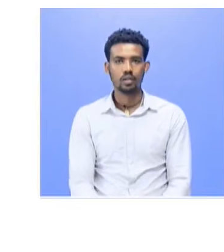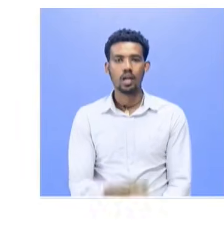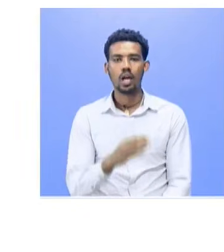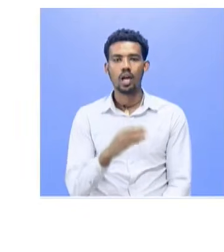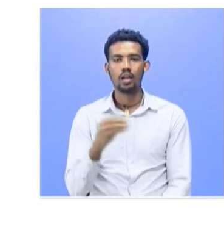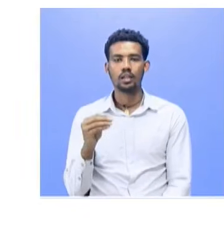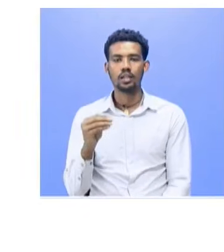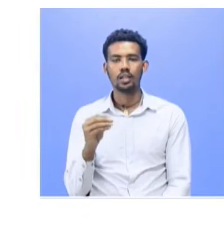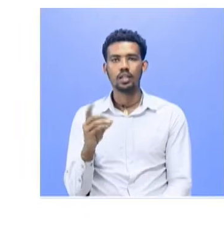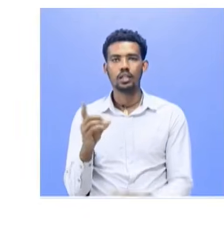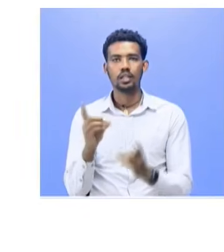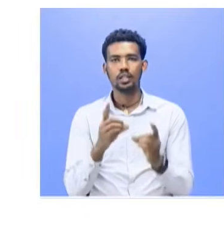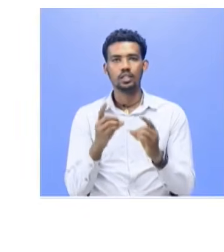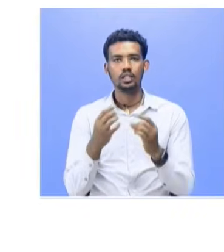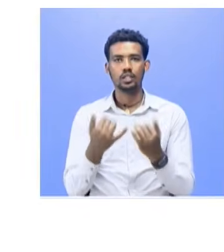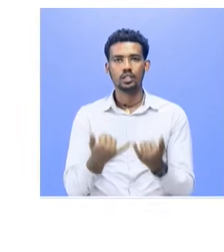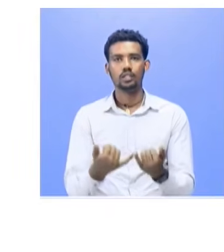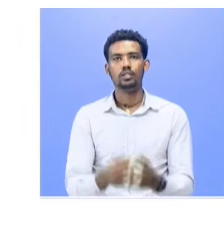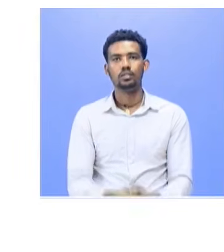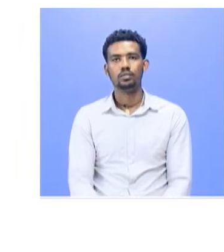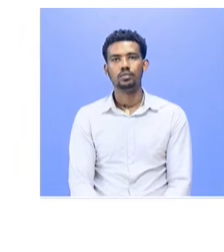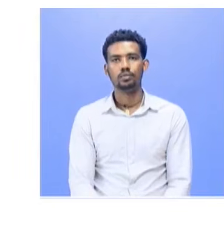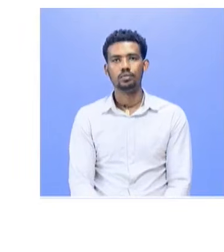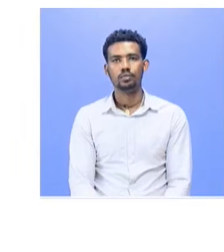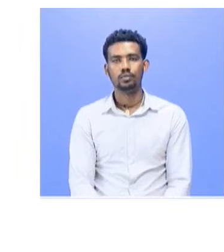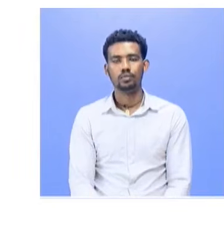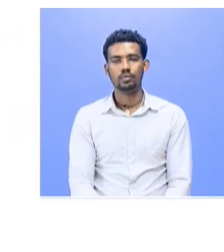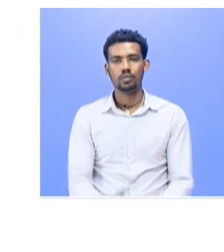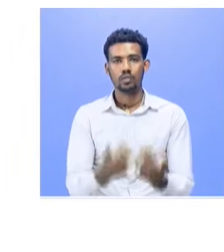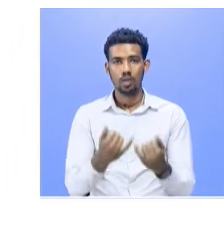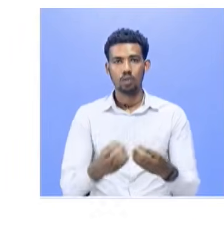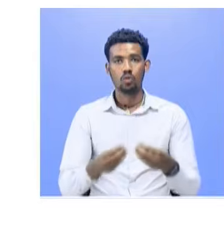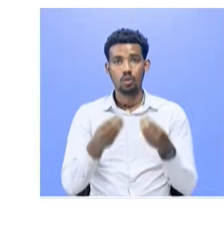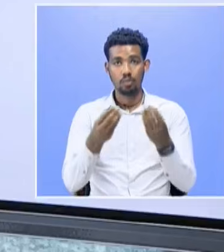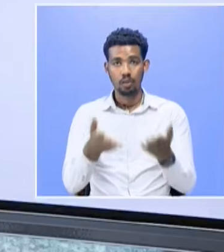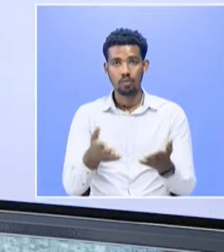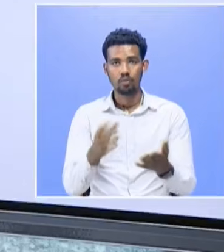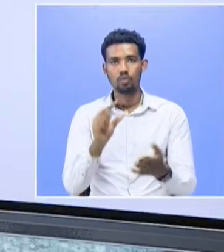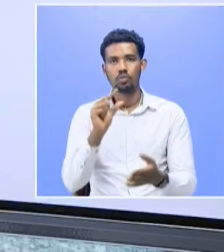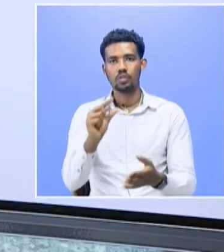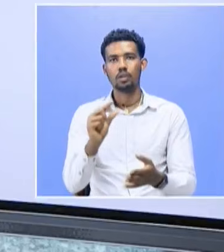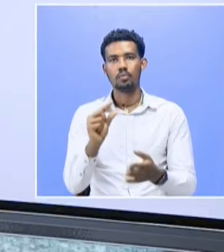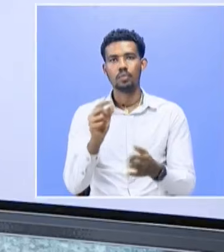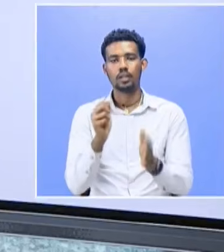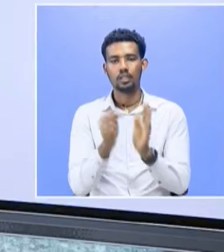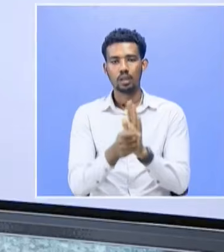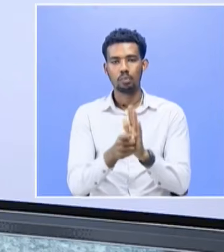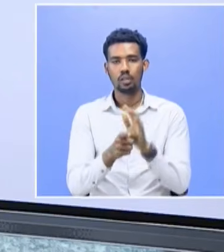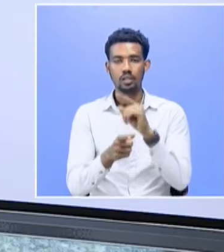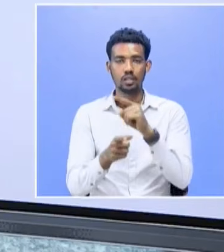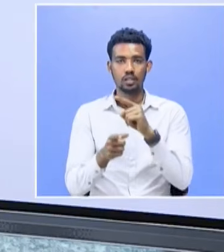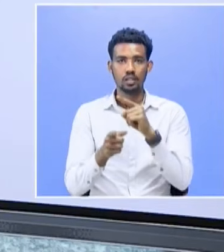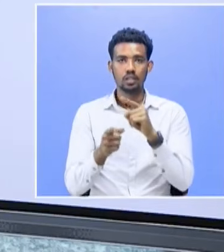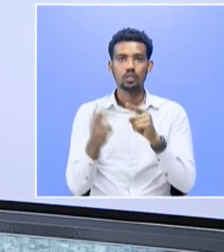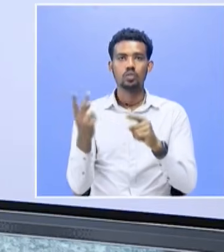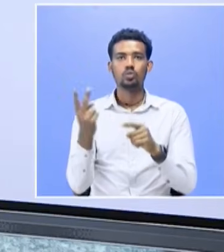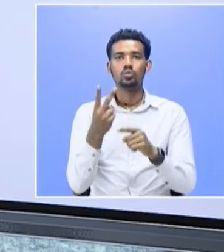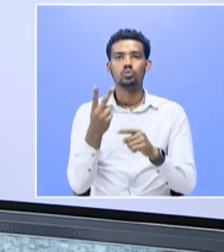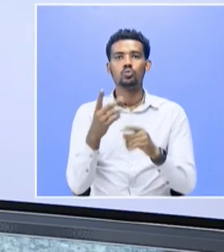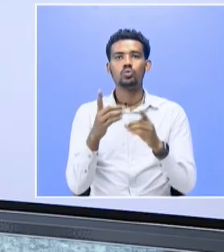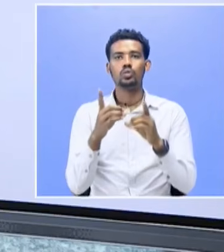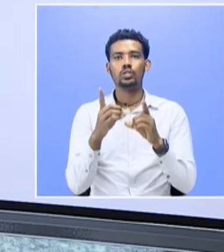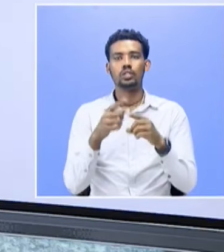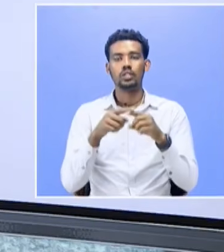and did here. Let me give you with some example. Here is 2 different